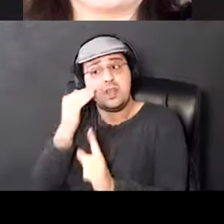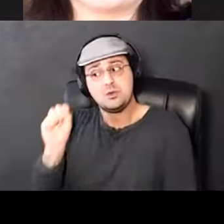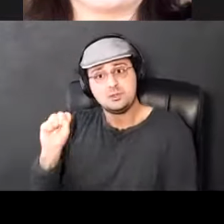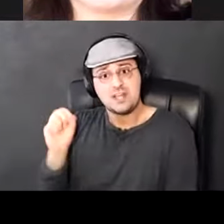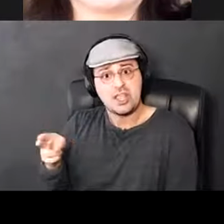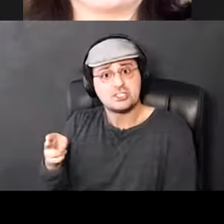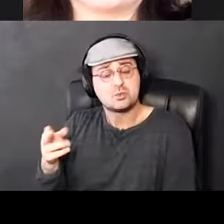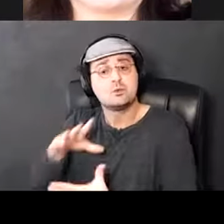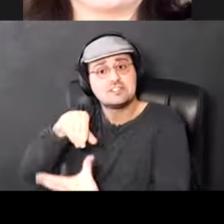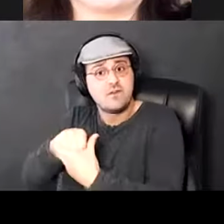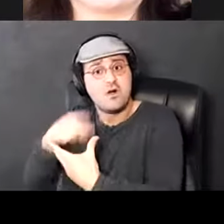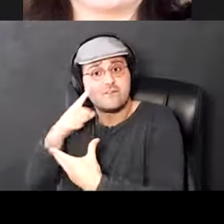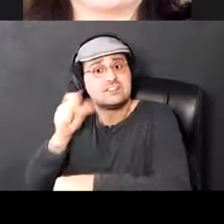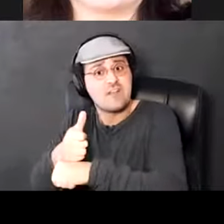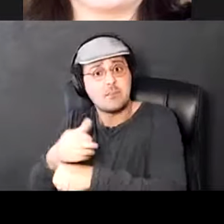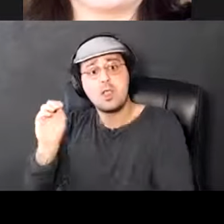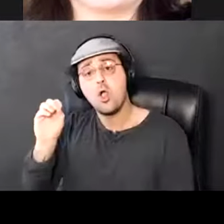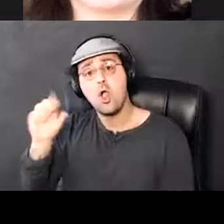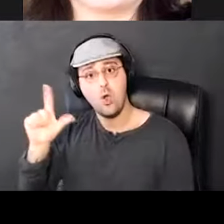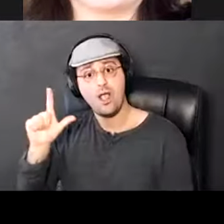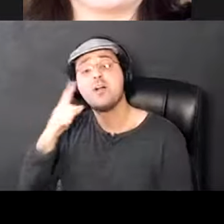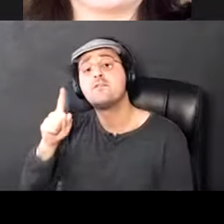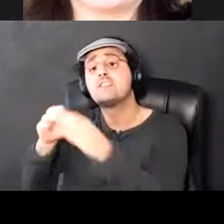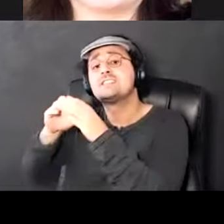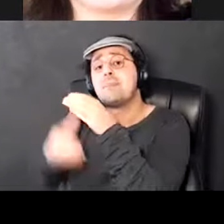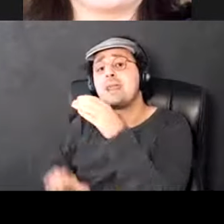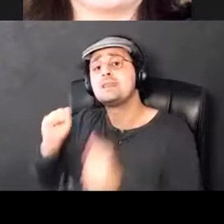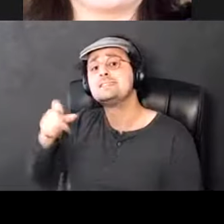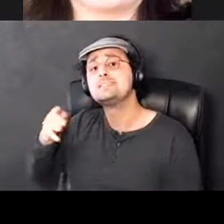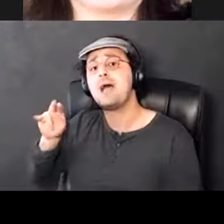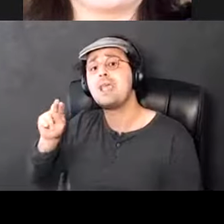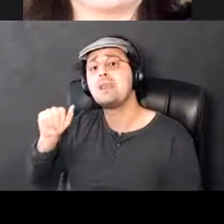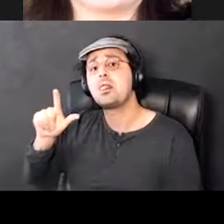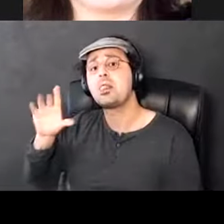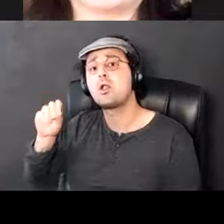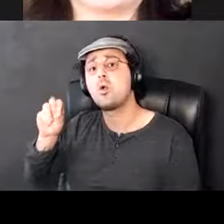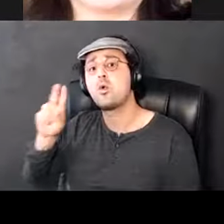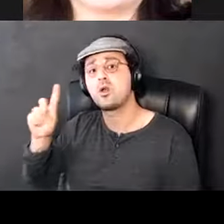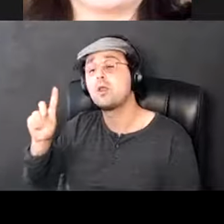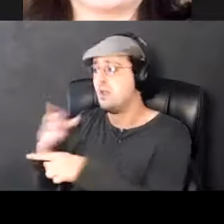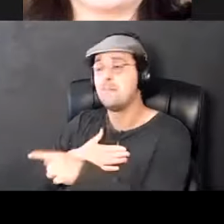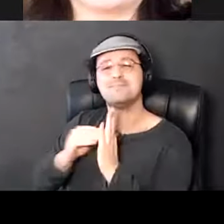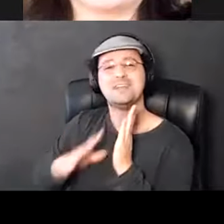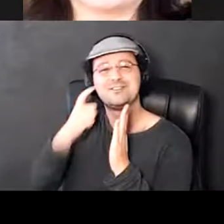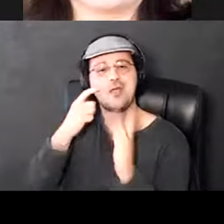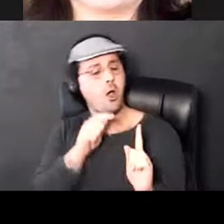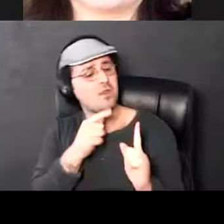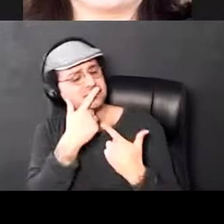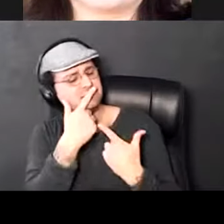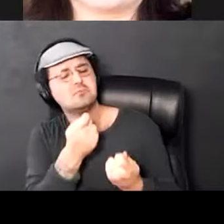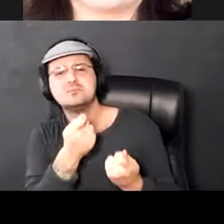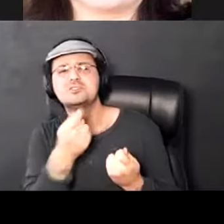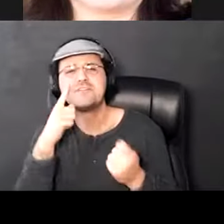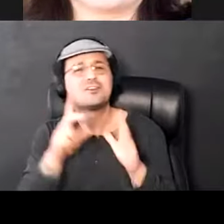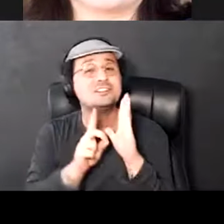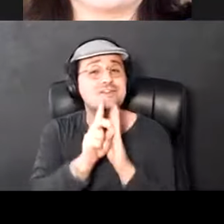generating oligodendrocytes in the spinal cord. So Caitlin thought maybe this pathway is also important for generating oligodendrocytes